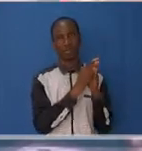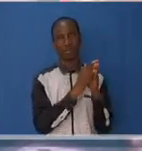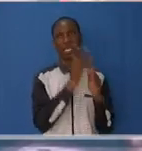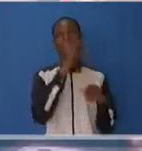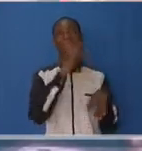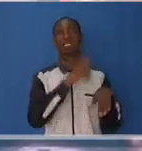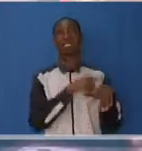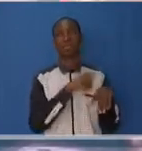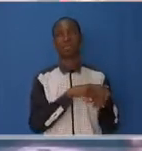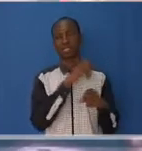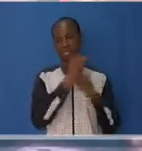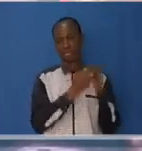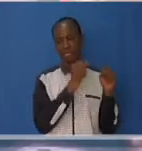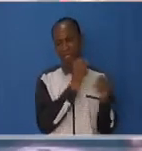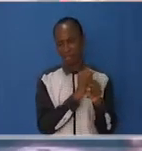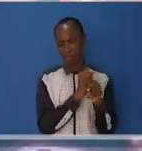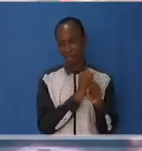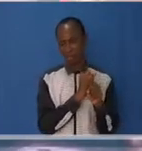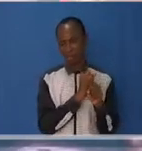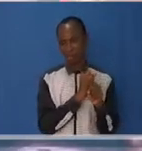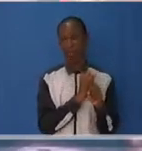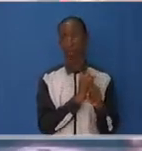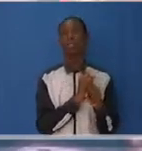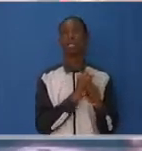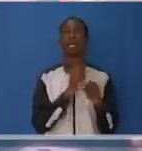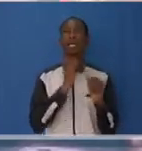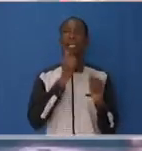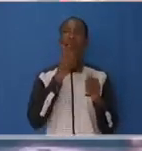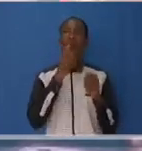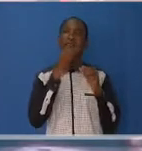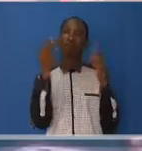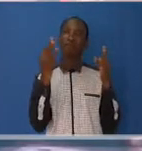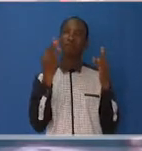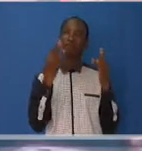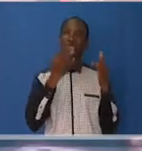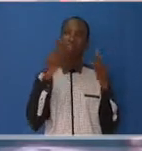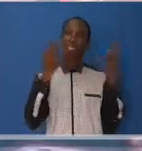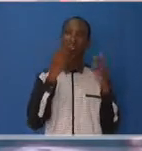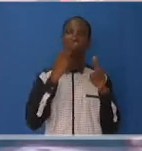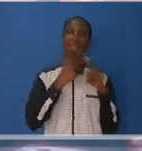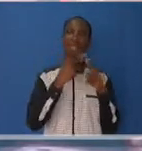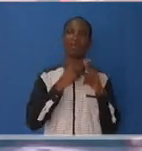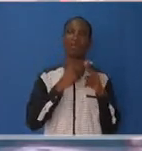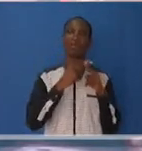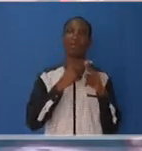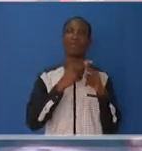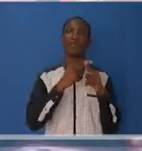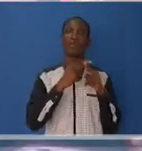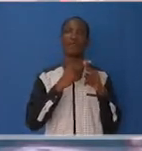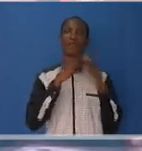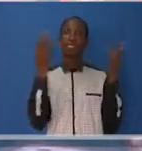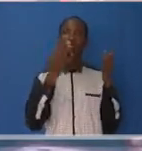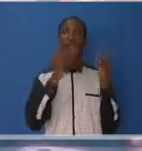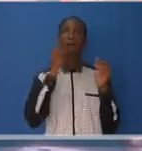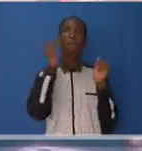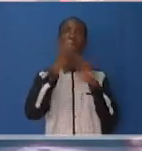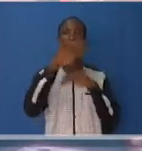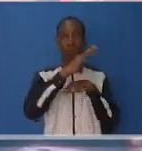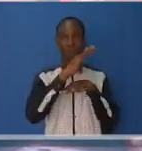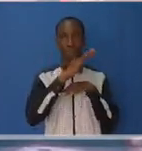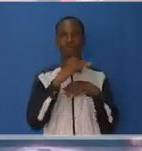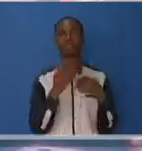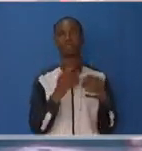the feast of Passover obekọ afei obekọ asisin afashe the feast of tabernacles with